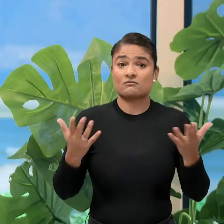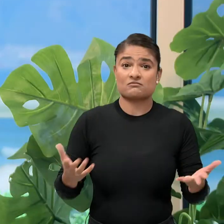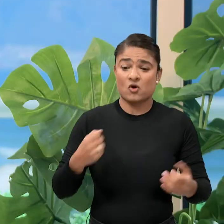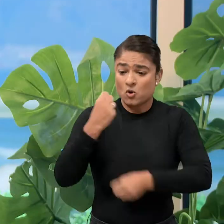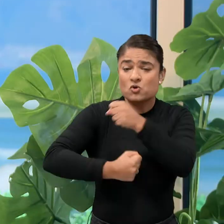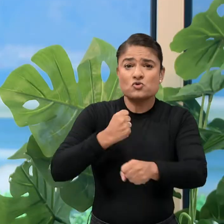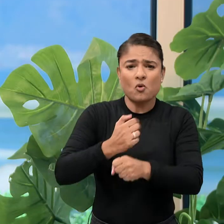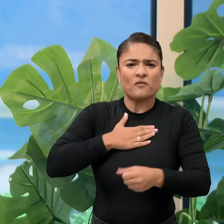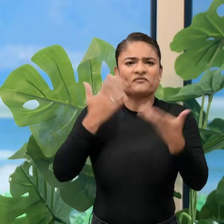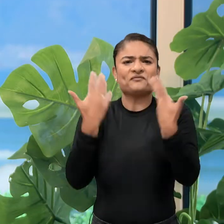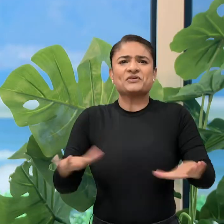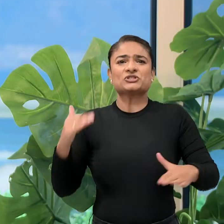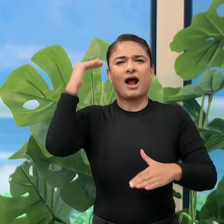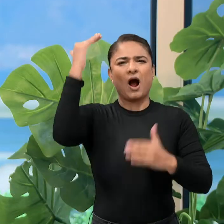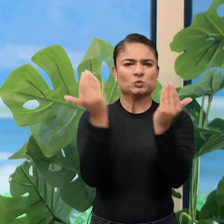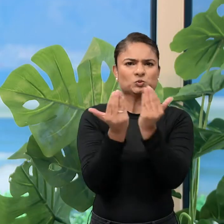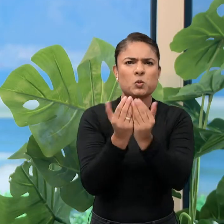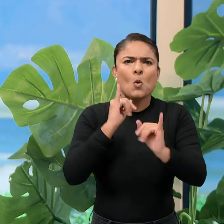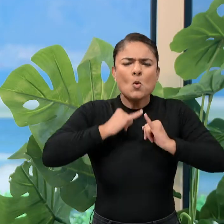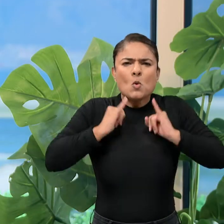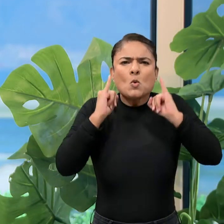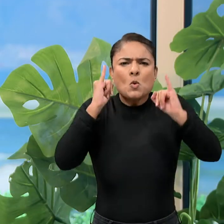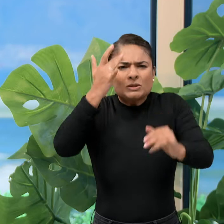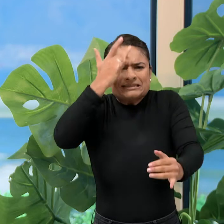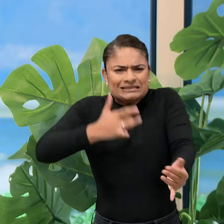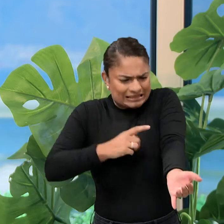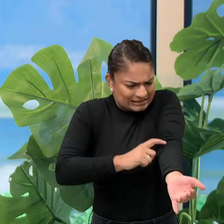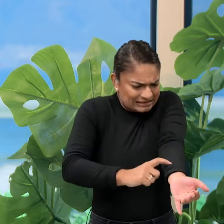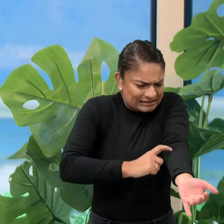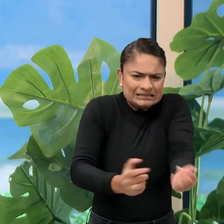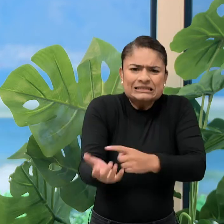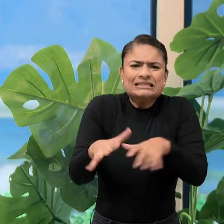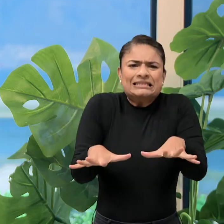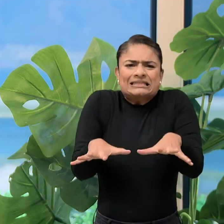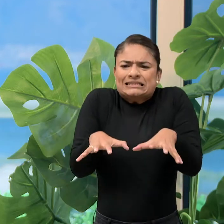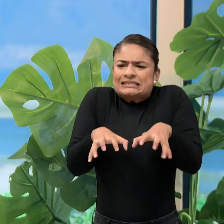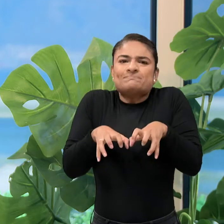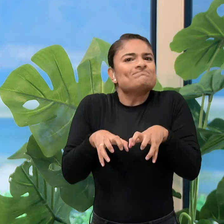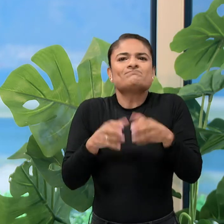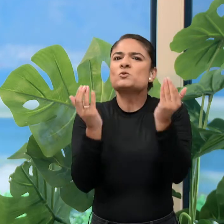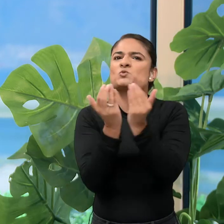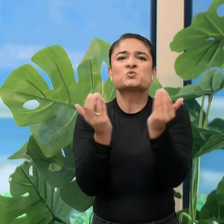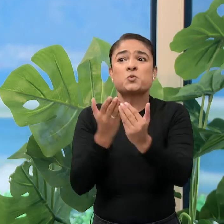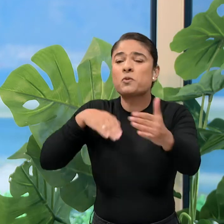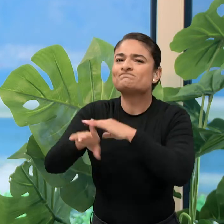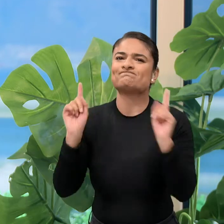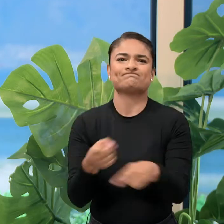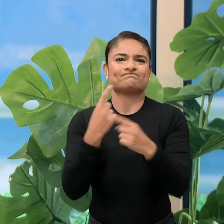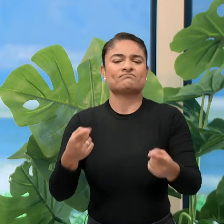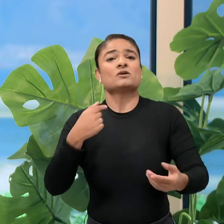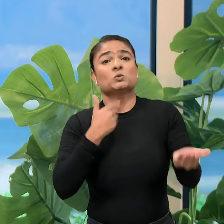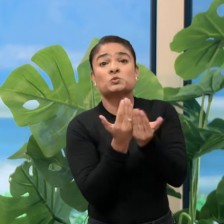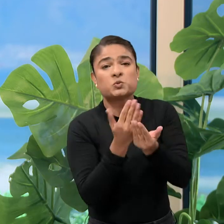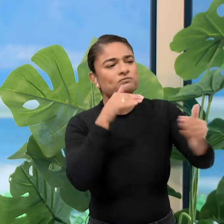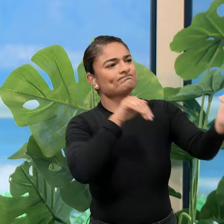In my final year of high school, I developed severe pains due to rheumatoid arthritis and had to finish my matric via correspondence